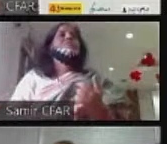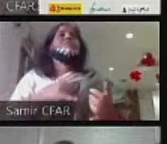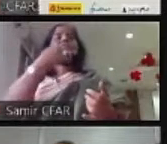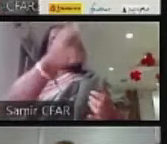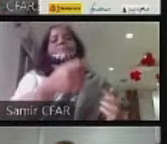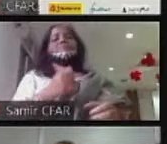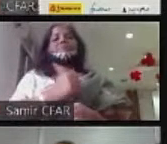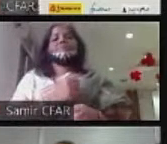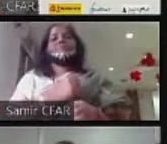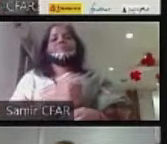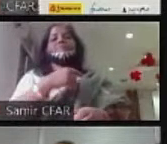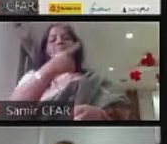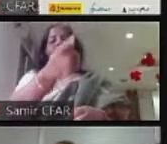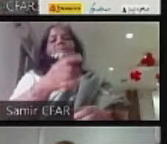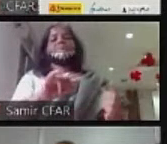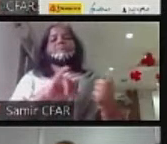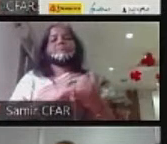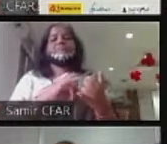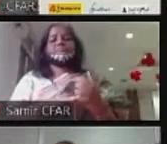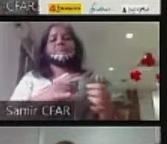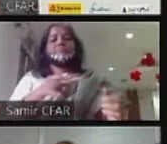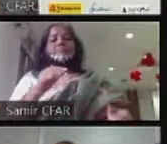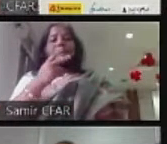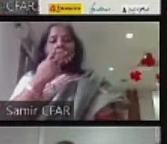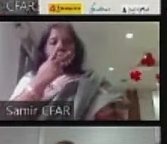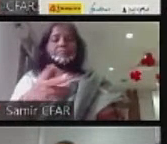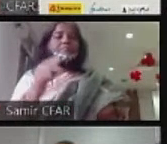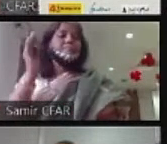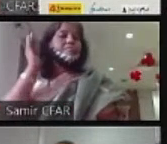proper implementation of this section,